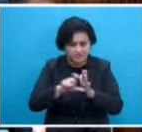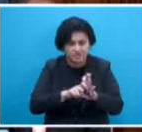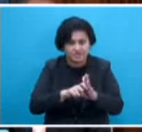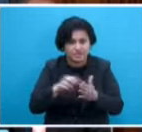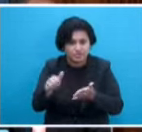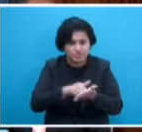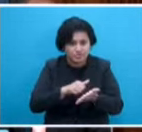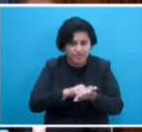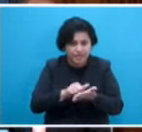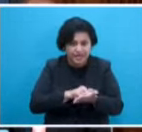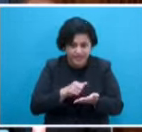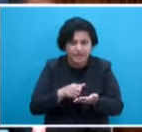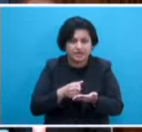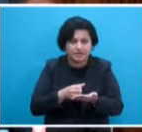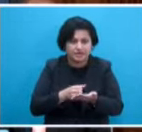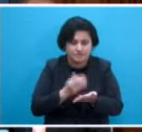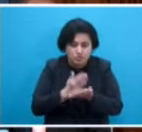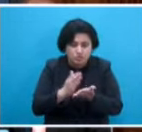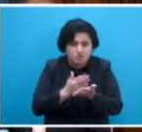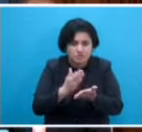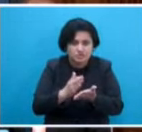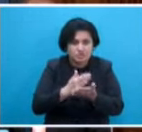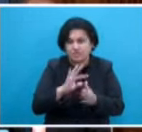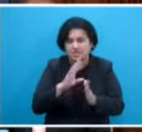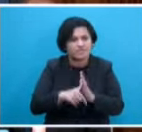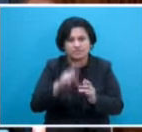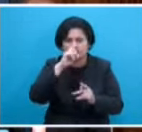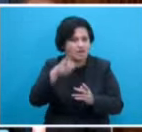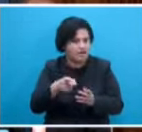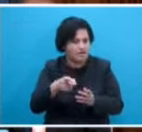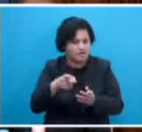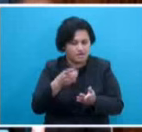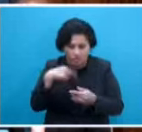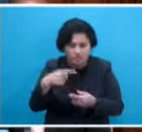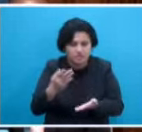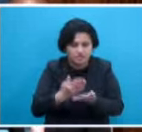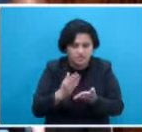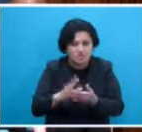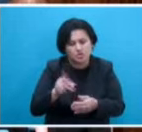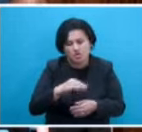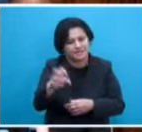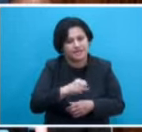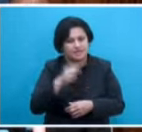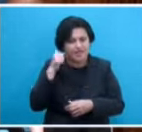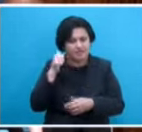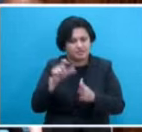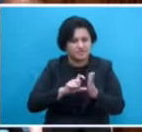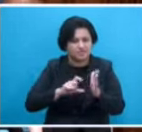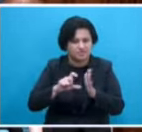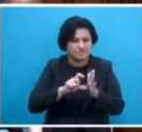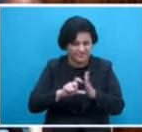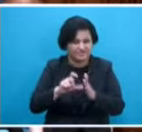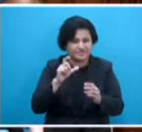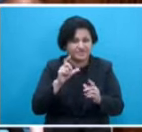not be given to civil servants because they are unreliable debtors. So how do we as leaders of our nation, as Parliament,